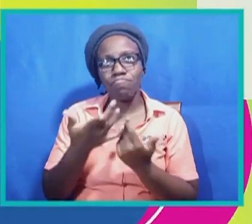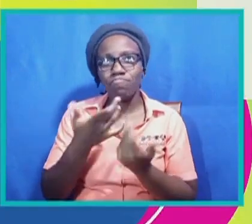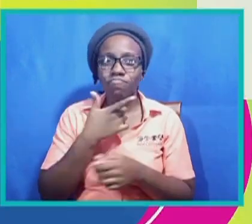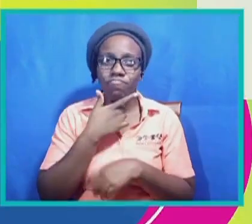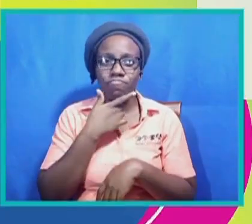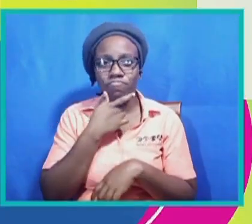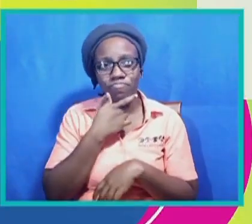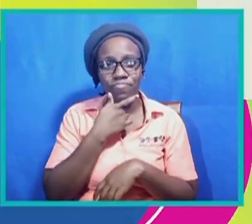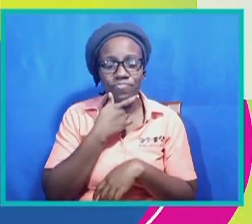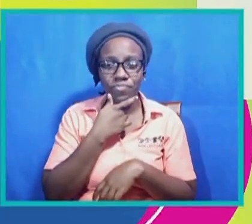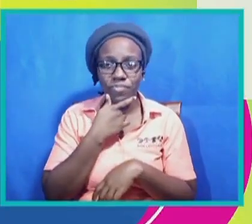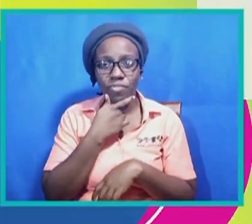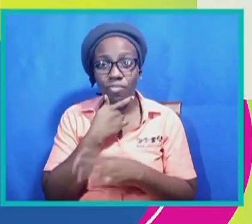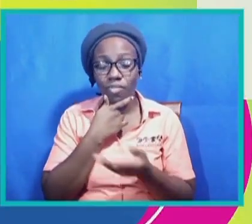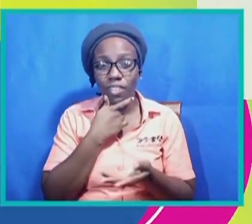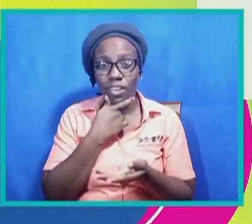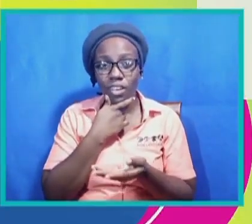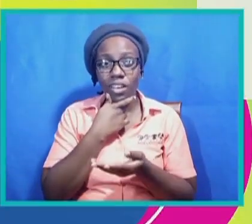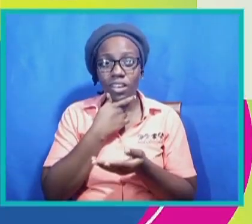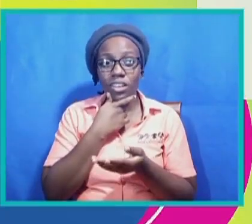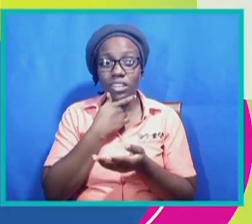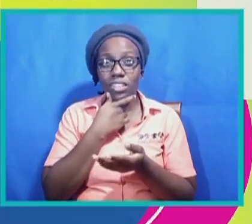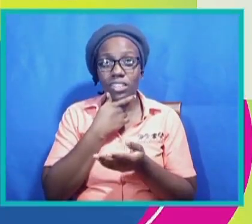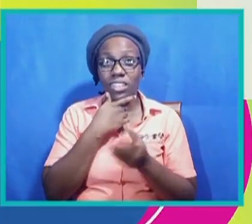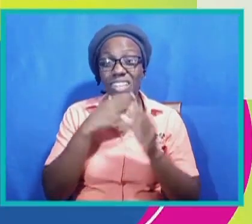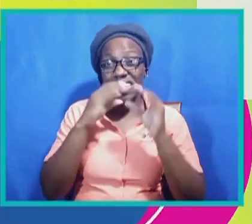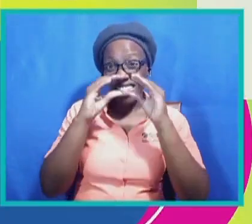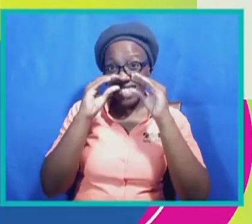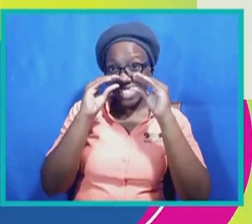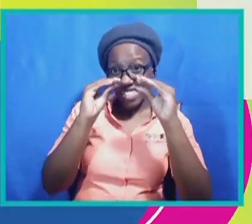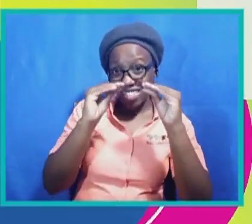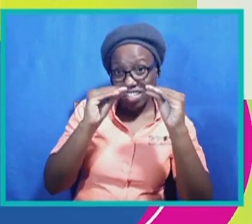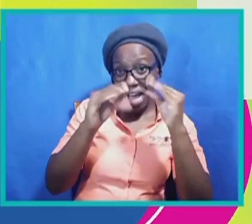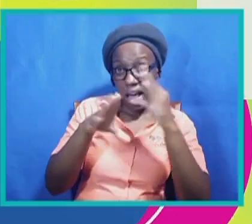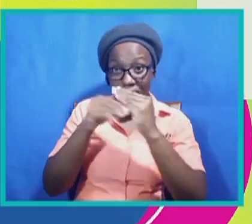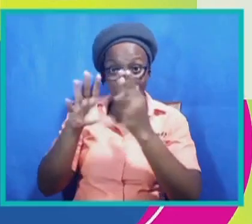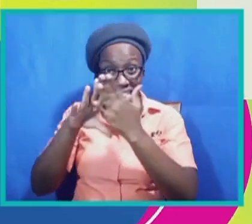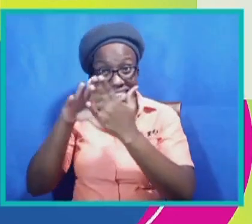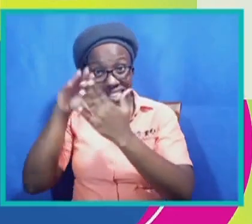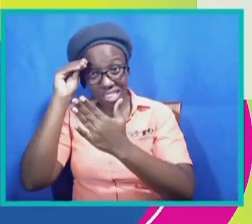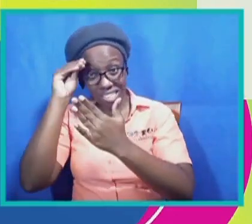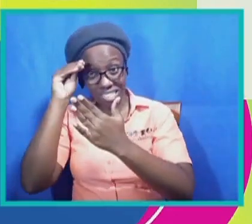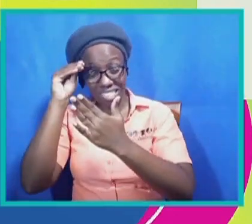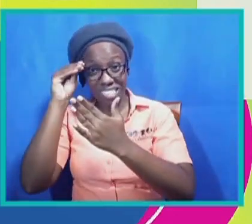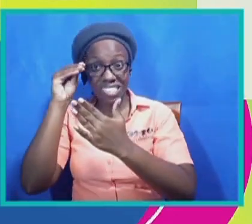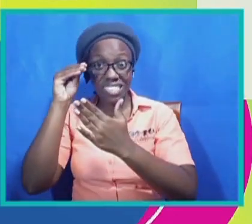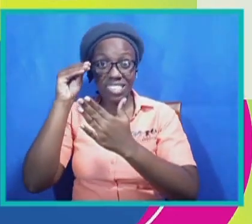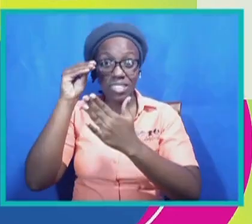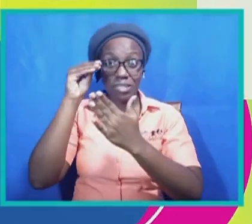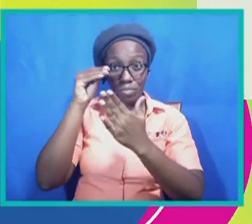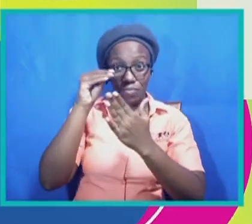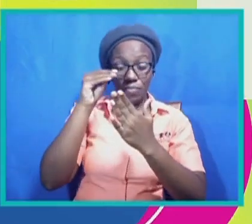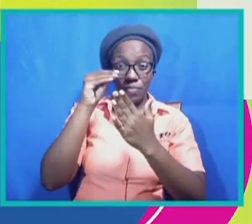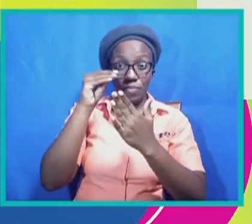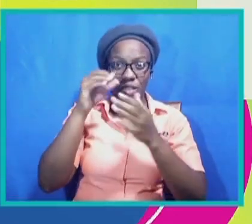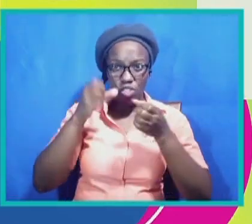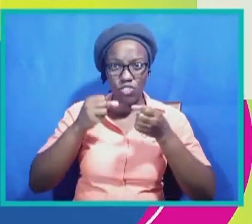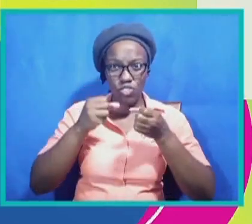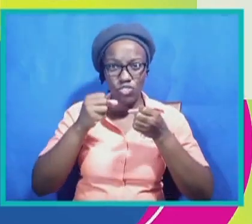The teaching and learning process focus on the curriculum content, teaching and learning strategies, and